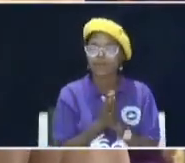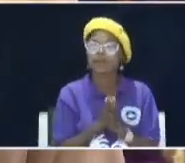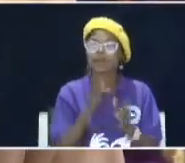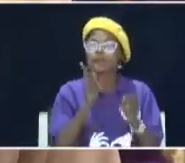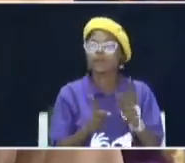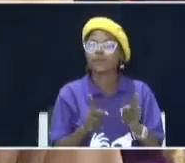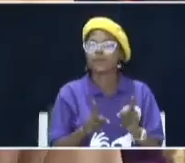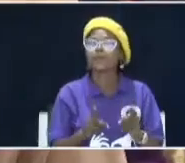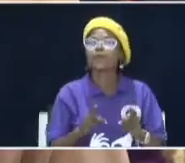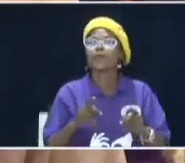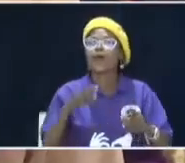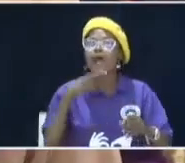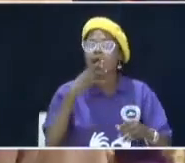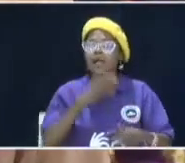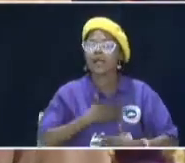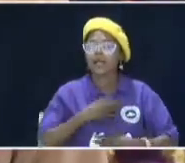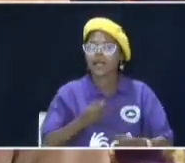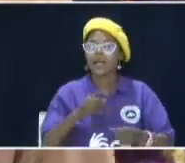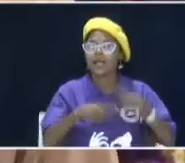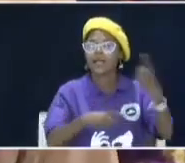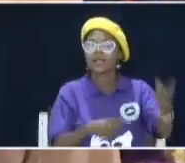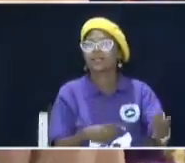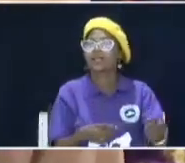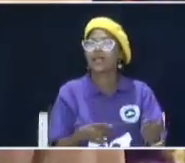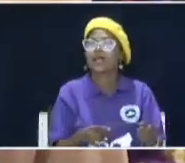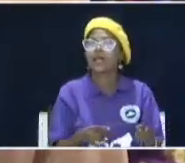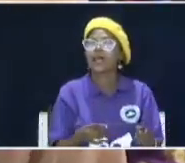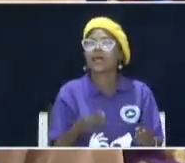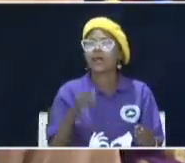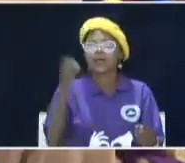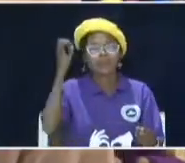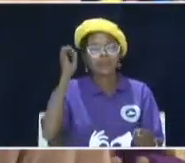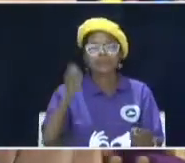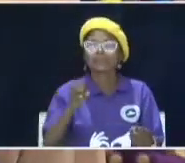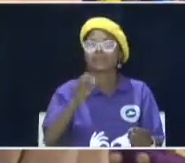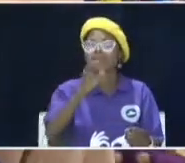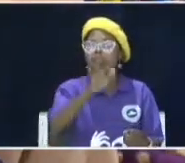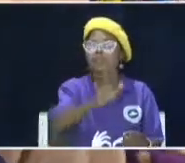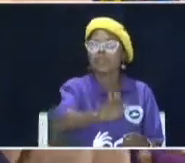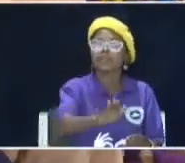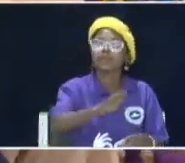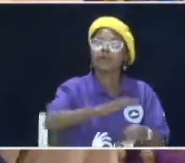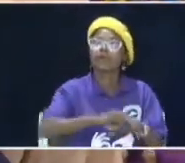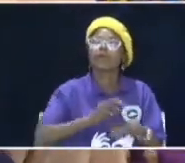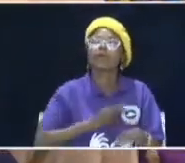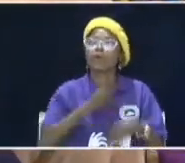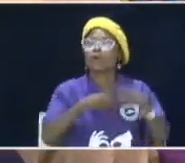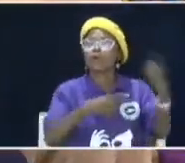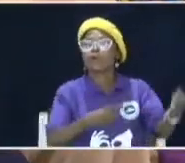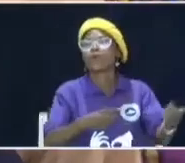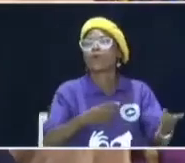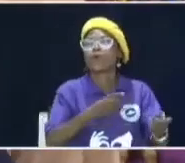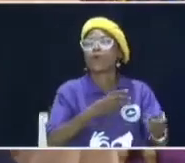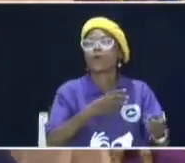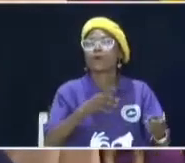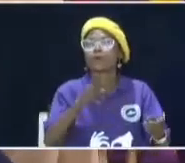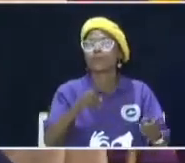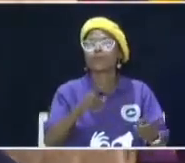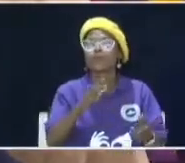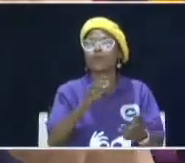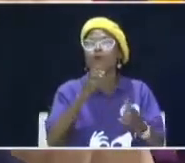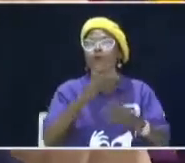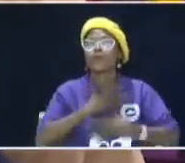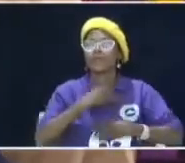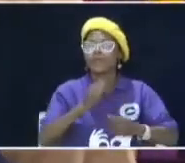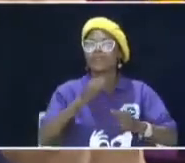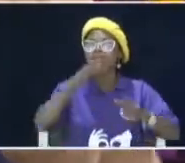here to come forward. And I went forward with that checking. And he said, and he laid hands on us and he said, "Go, your healing is permanent."